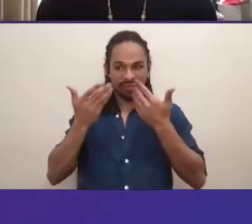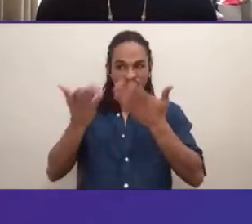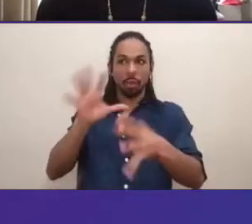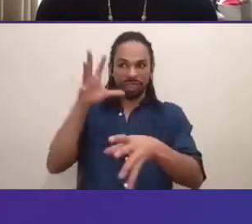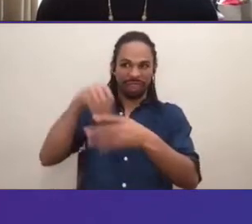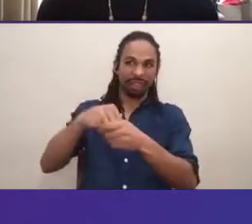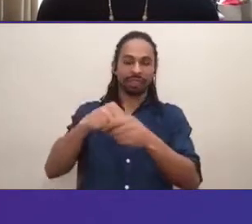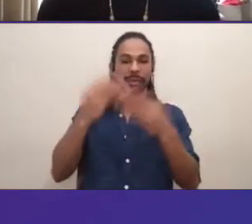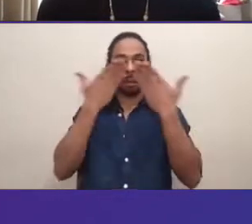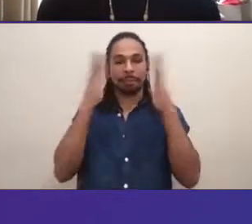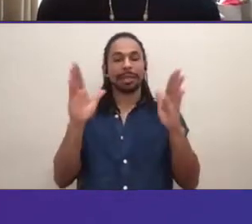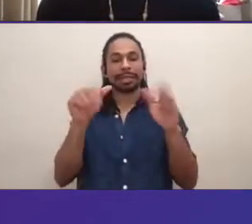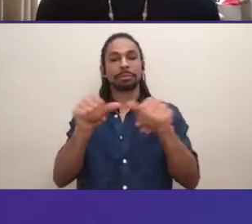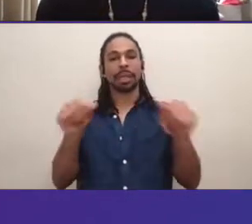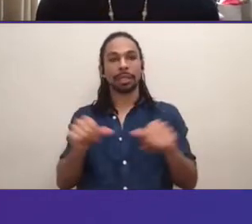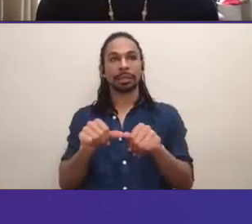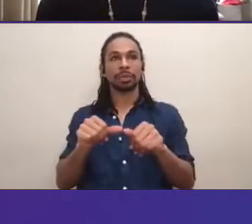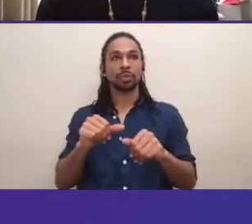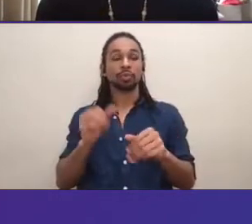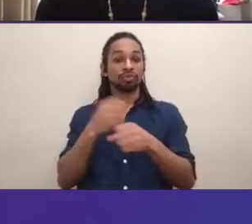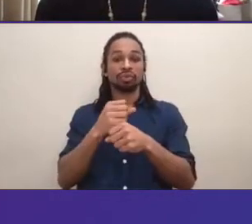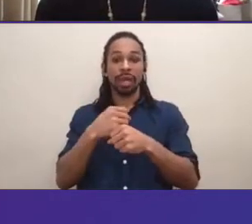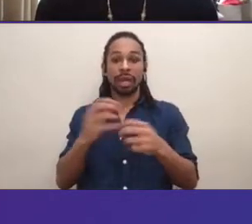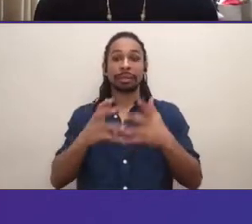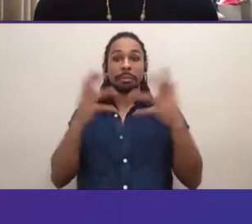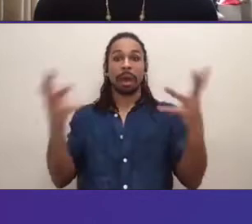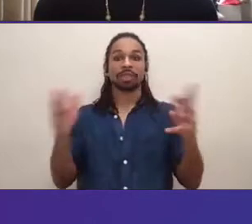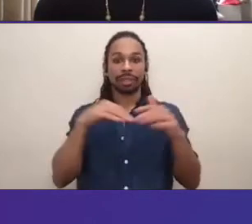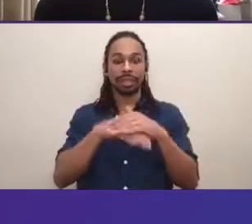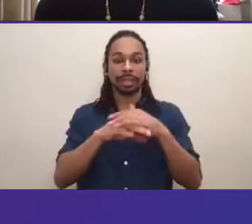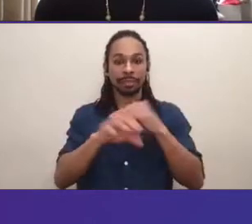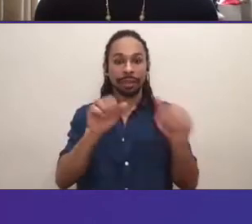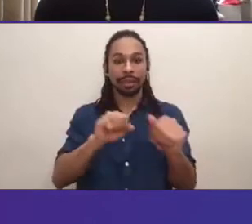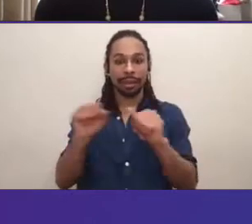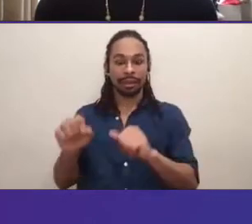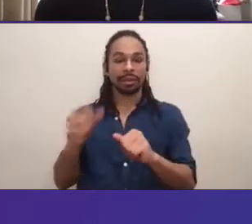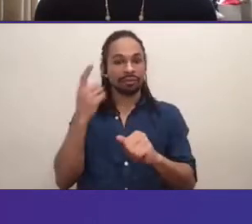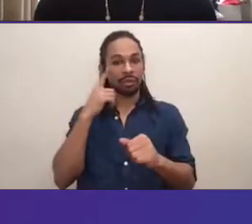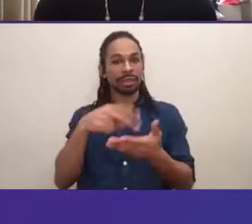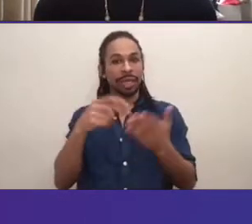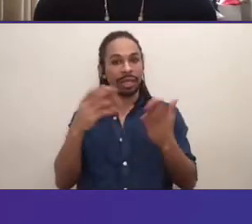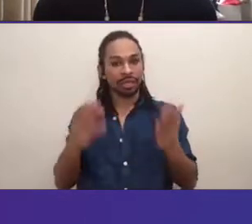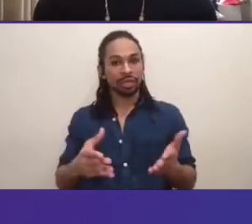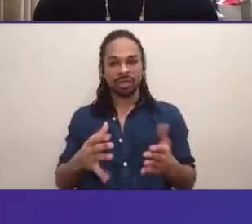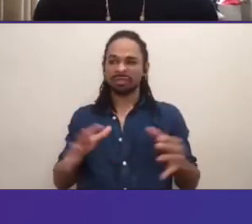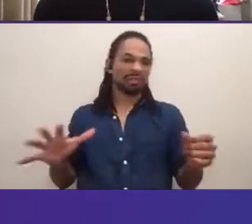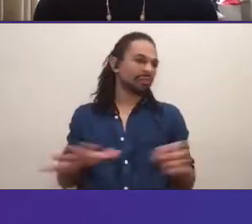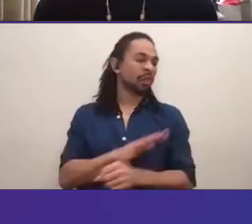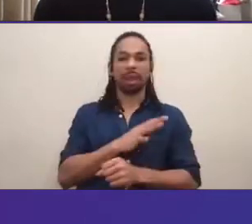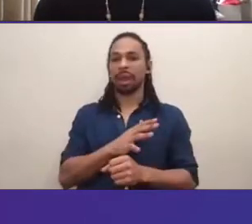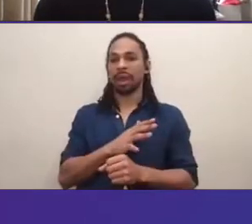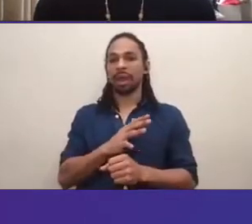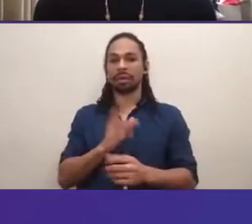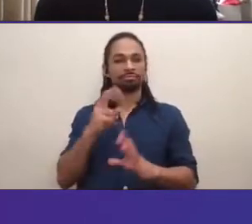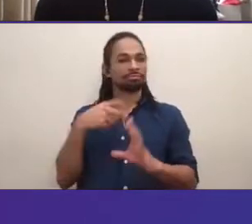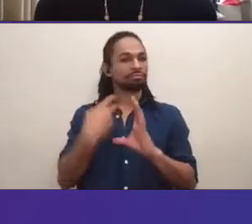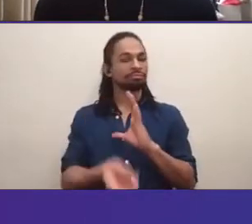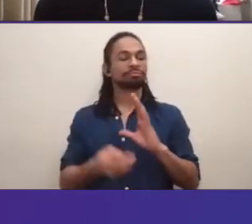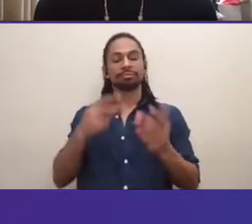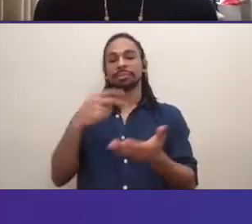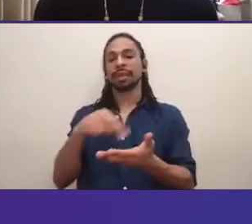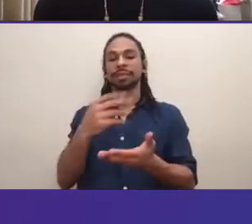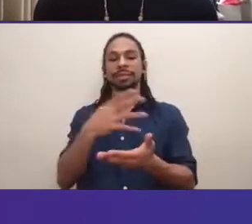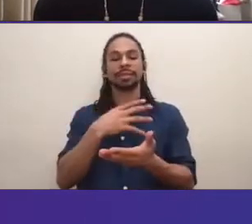create as much accessibility to dancers fully dancing and being present as we